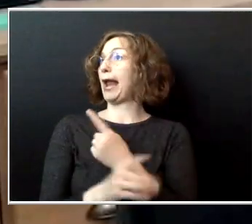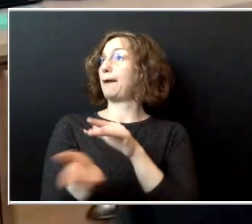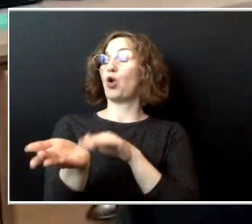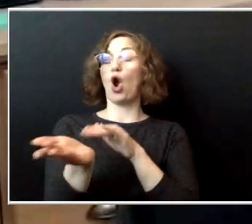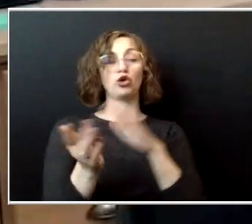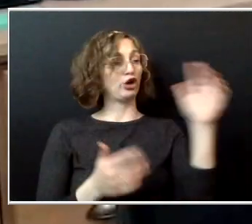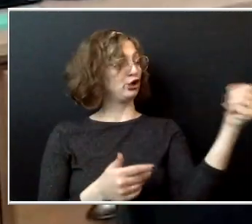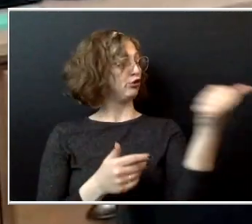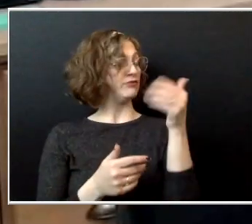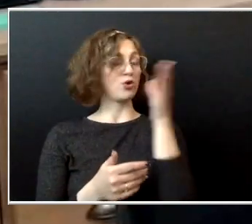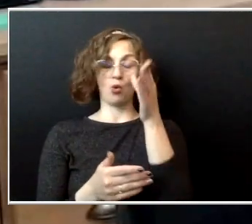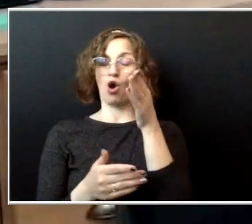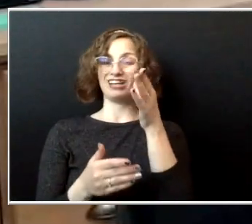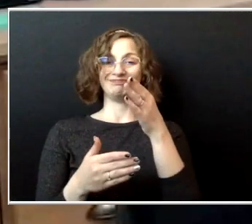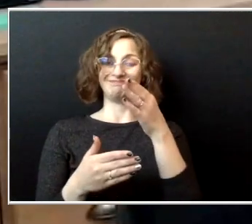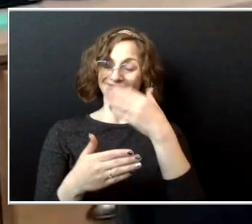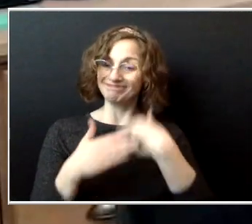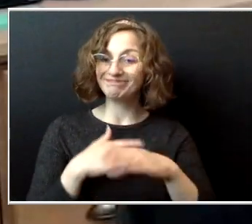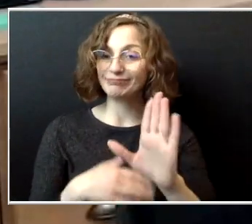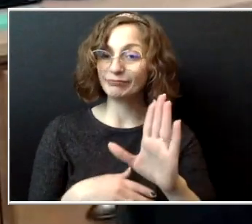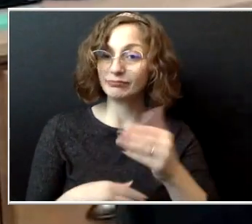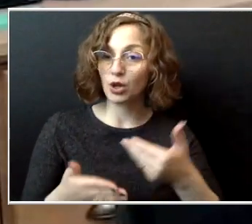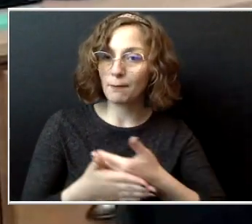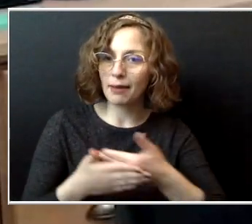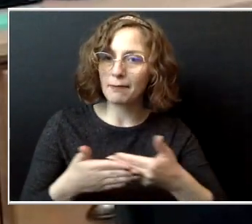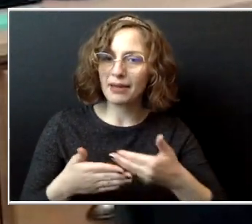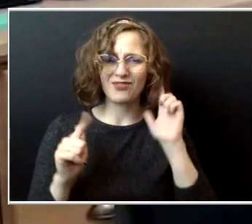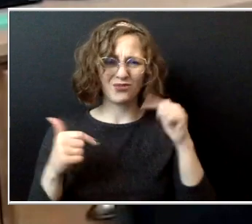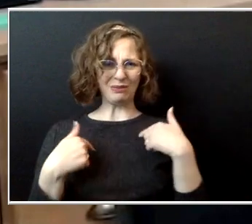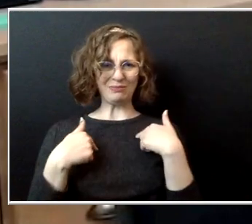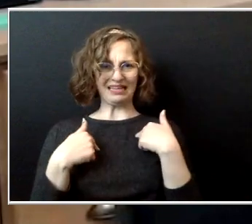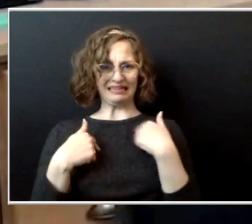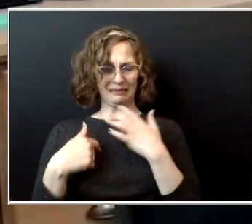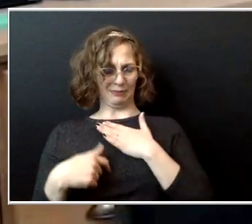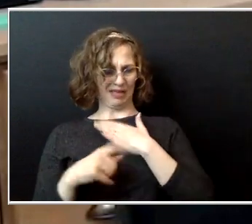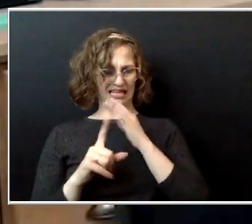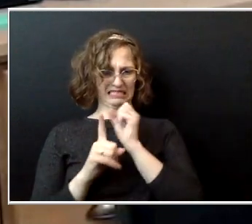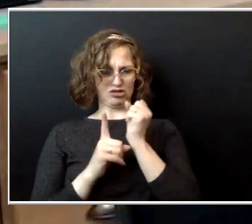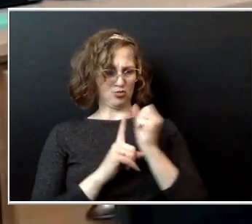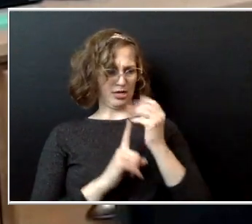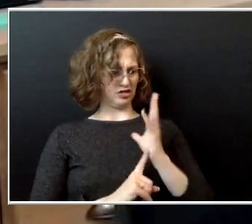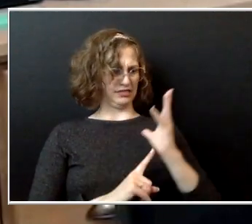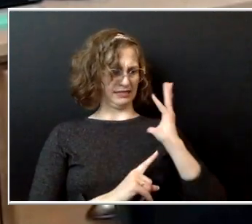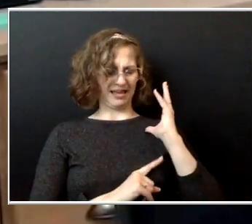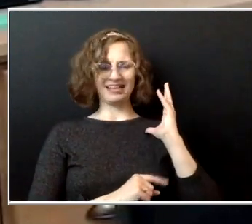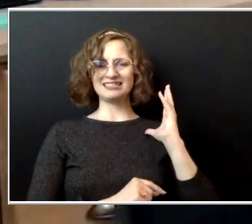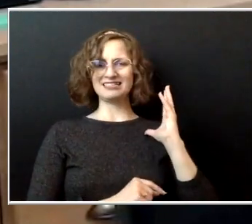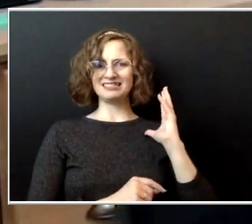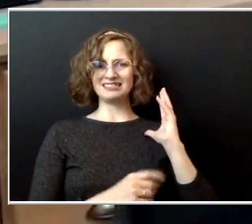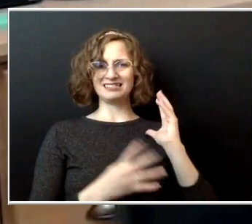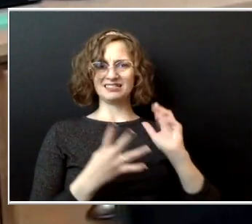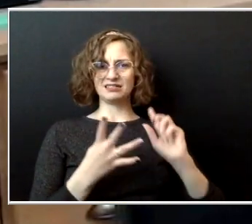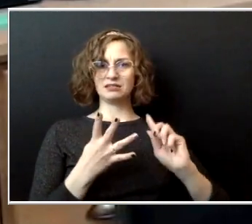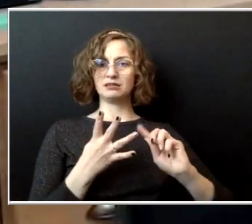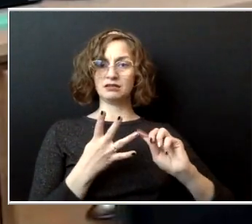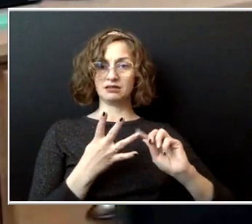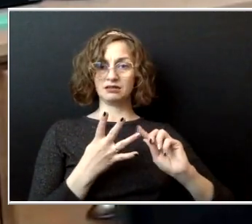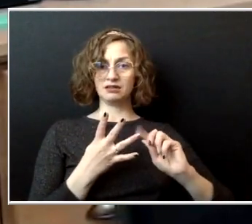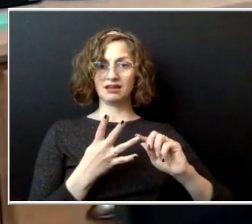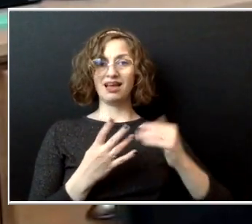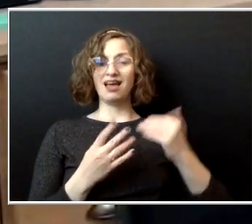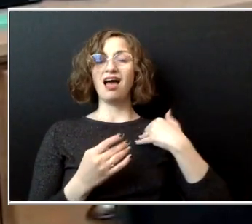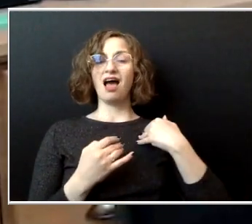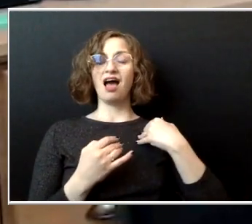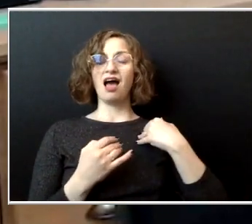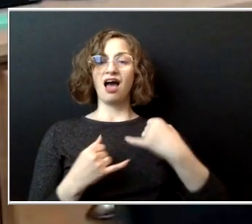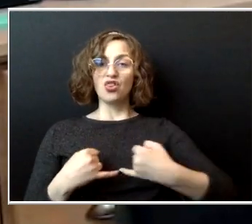delivery. And for me, being in the situations I had been in, with my 3rd, she had the cord around her neck 3